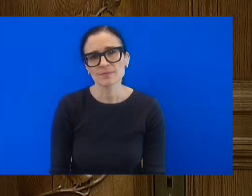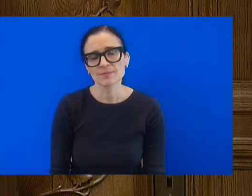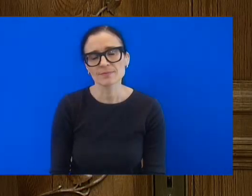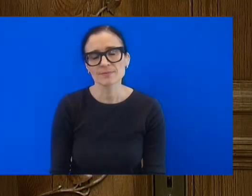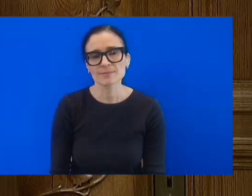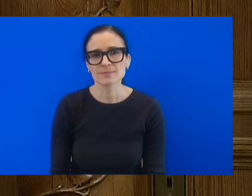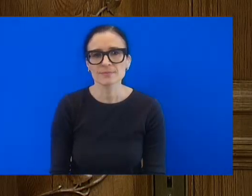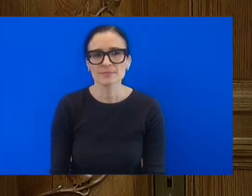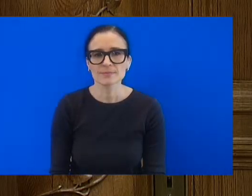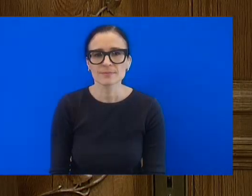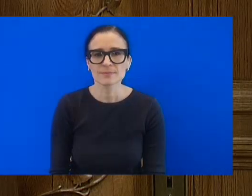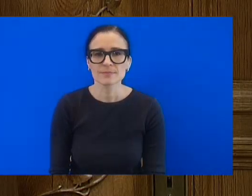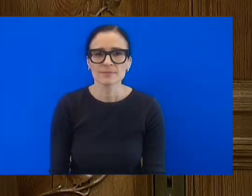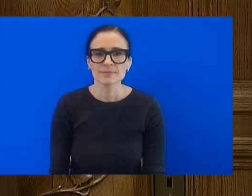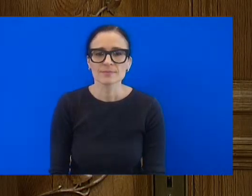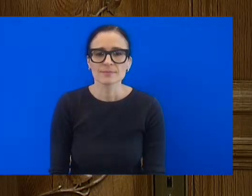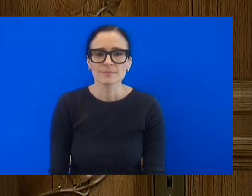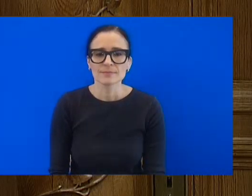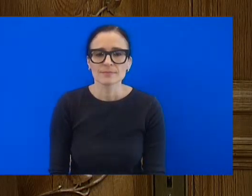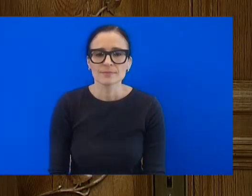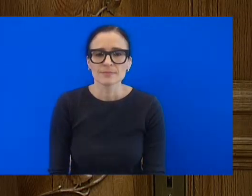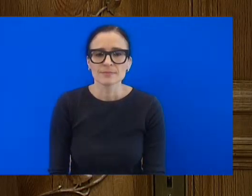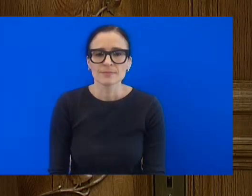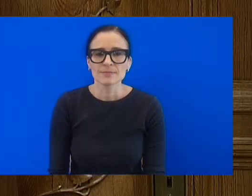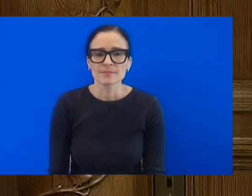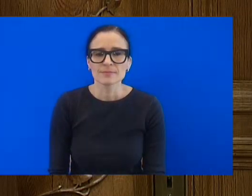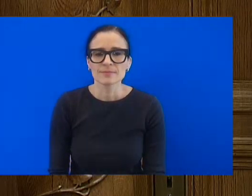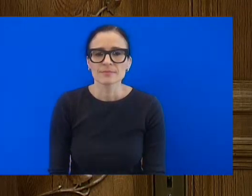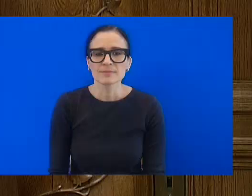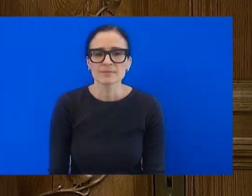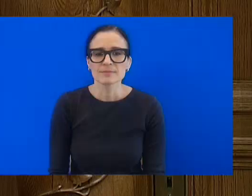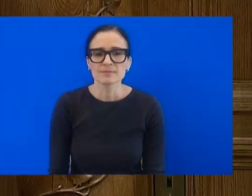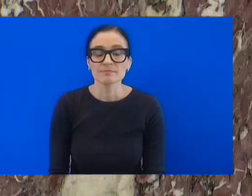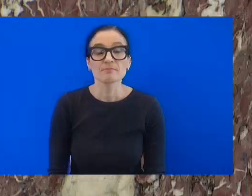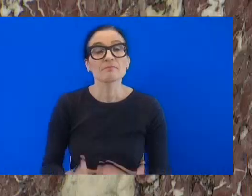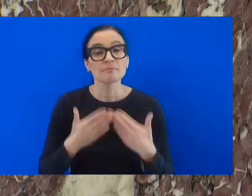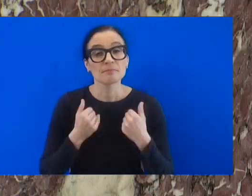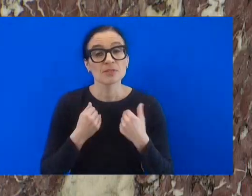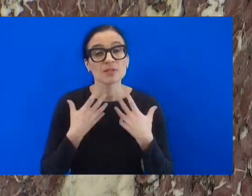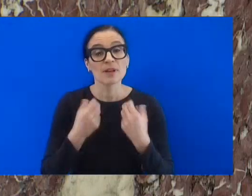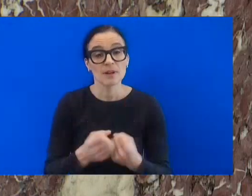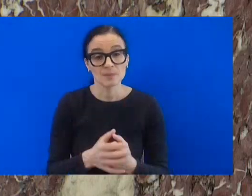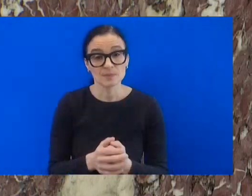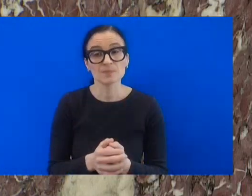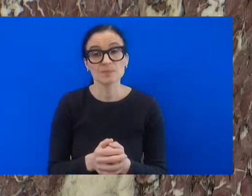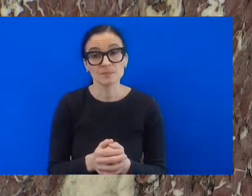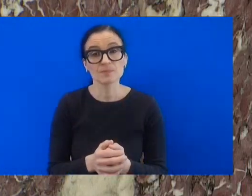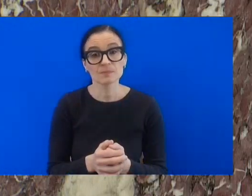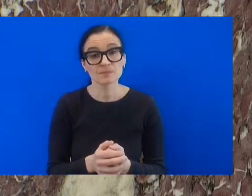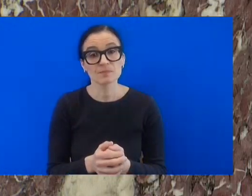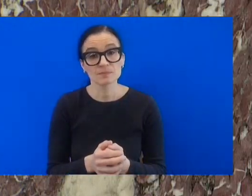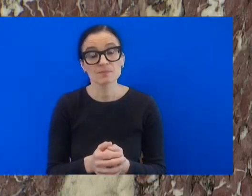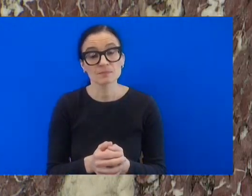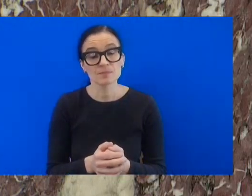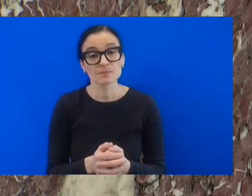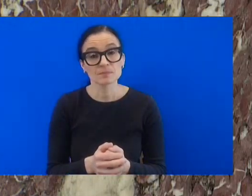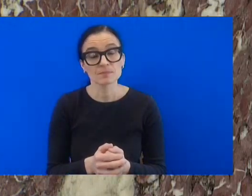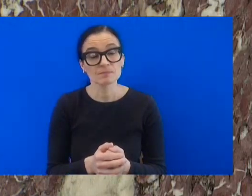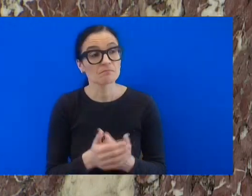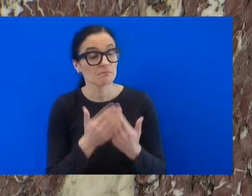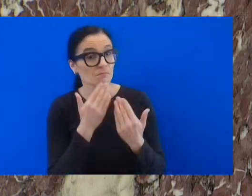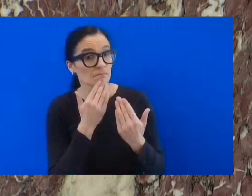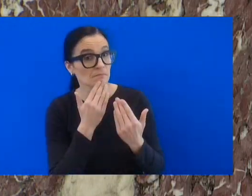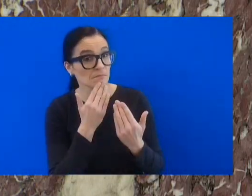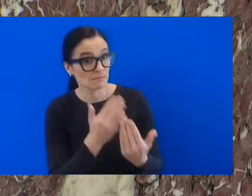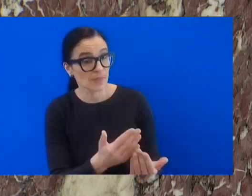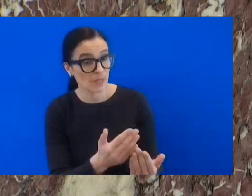Minister of Health. Thank you so much, Honourable Speaker. And thank you very much to the member and the critic for mental health and addictions for raising a really